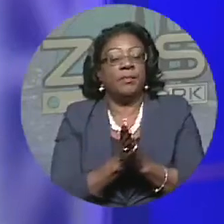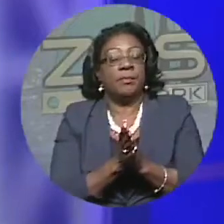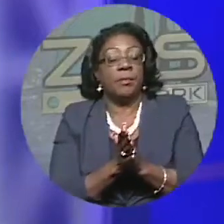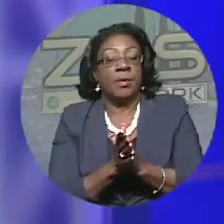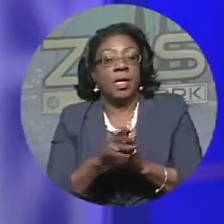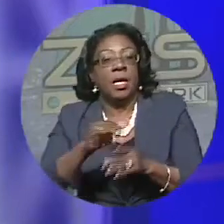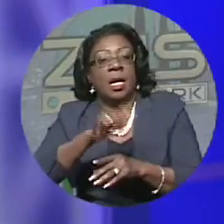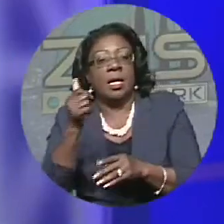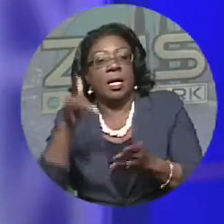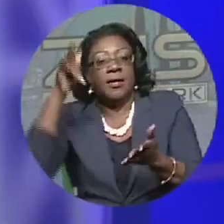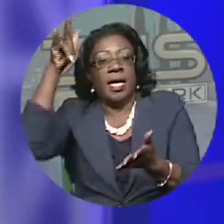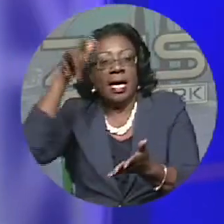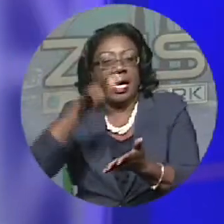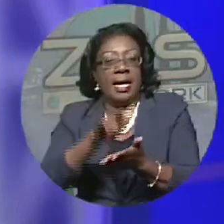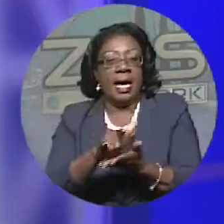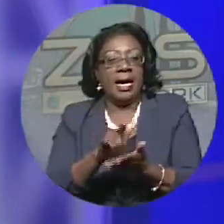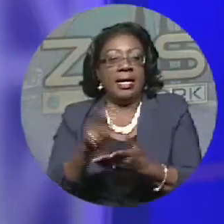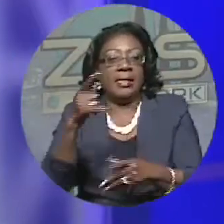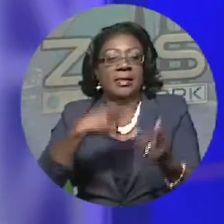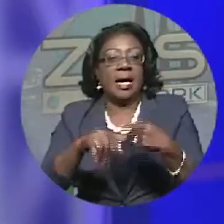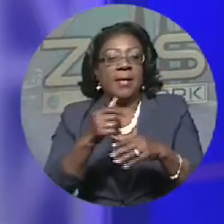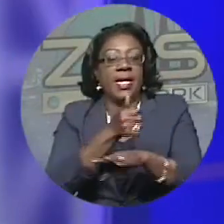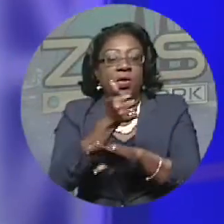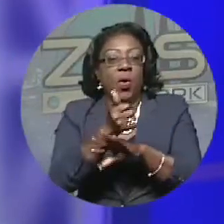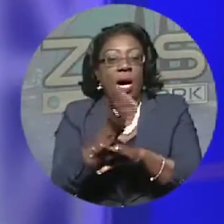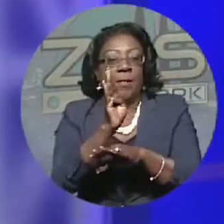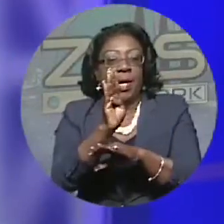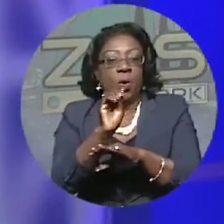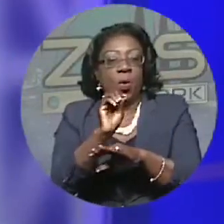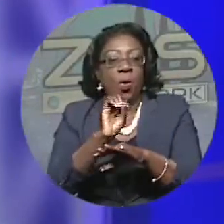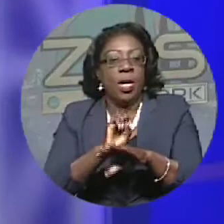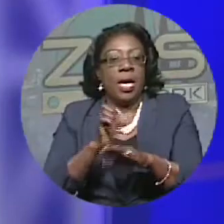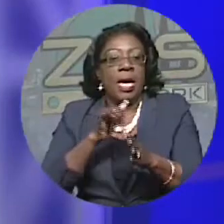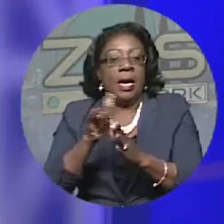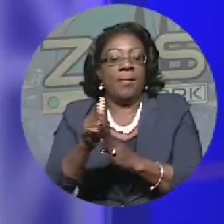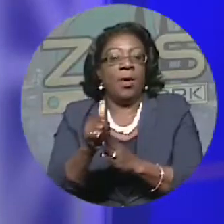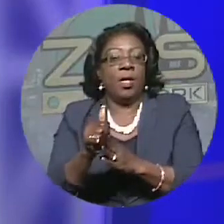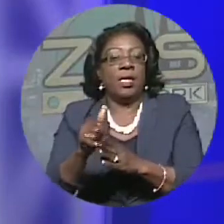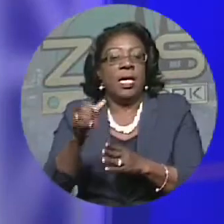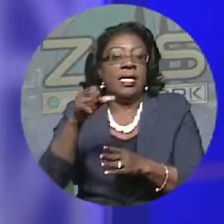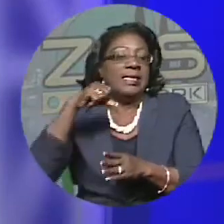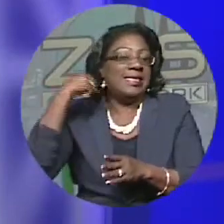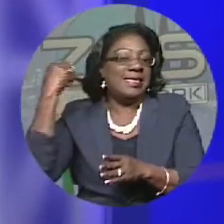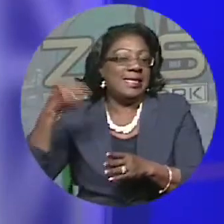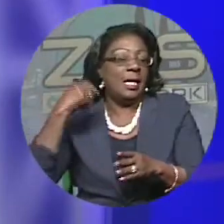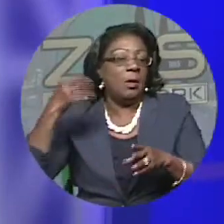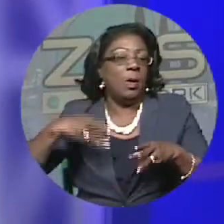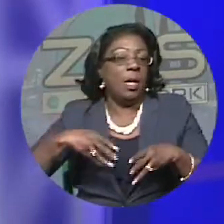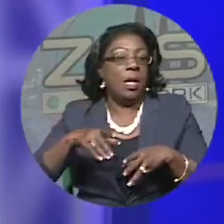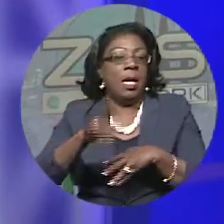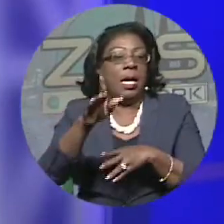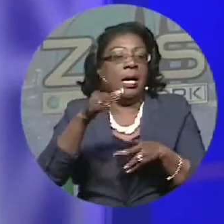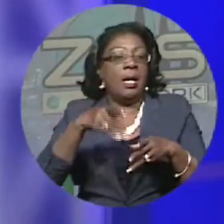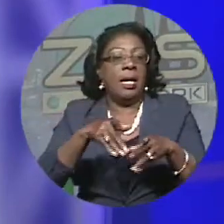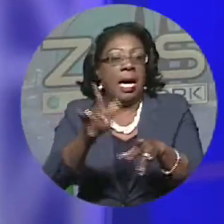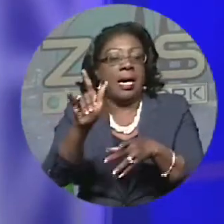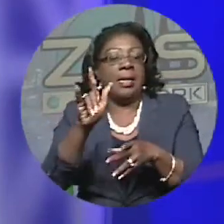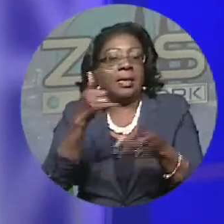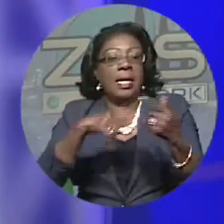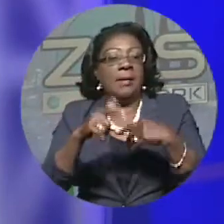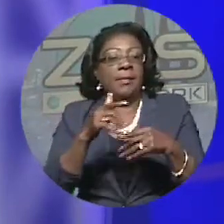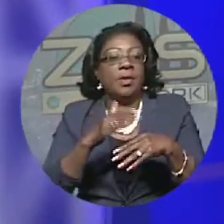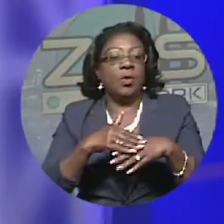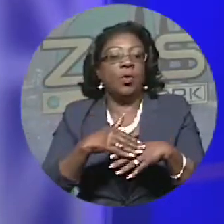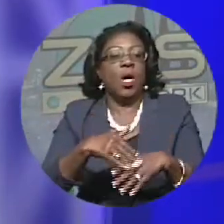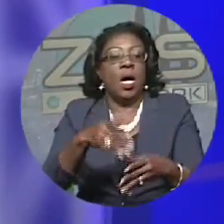Another airline has taxied the runway at the Abaco International Airport. Silver Airways began its two weekly nonstop flights between